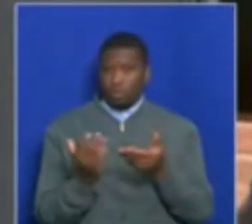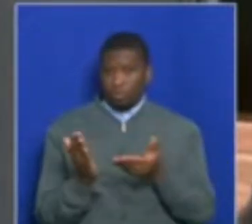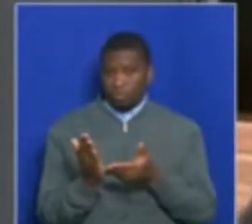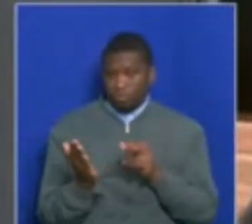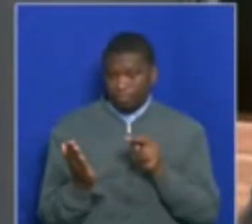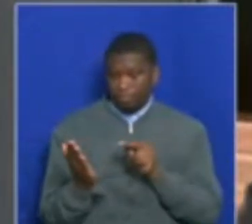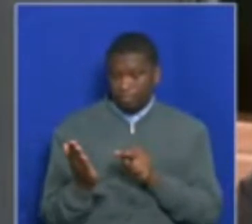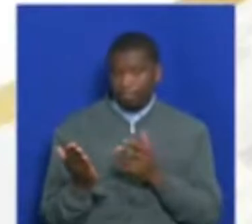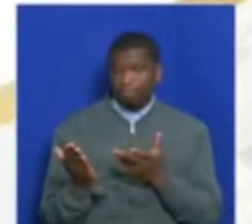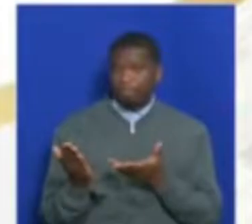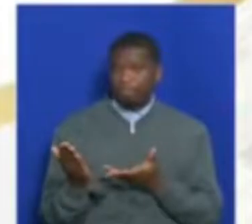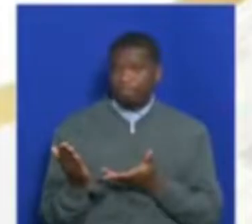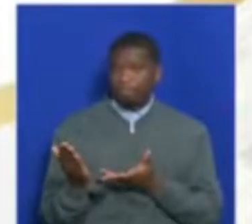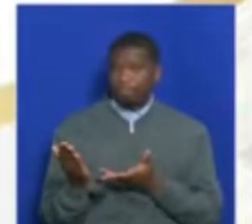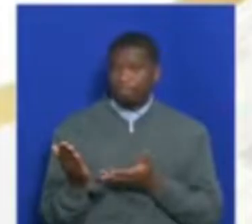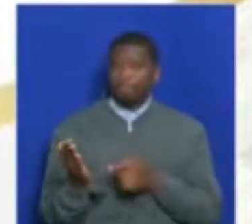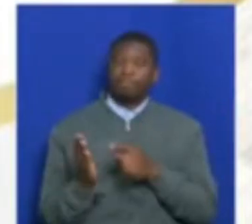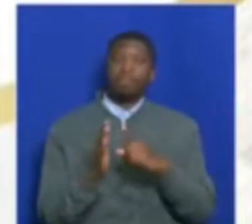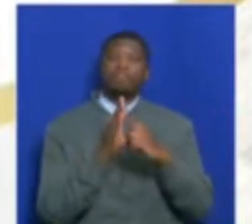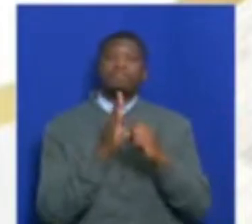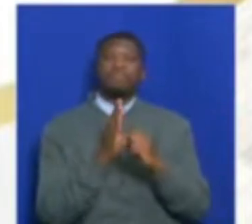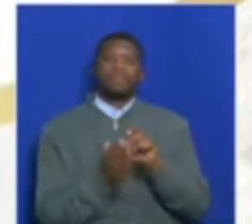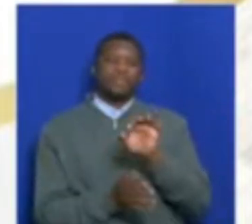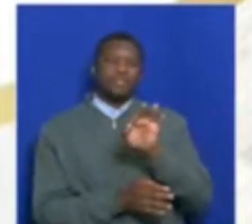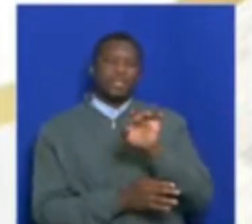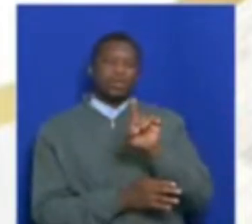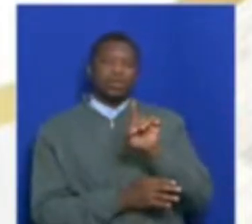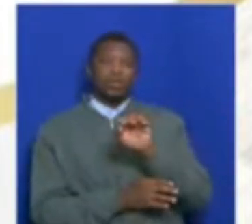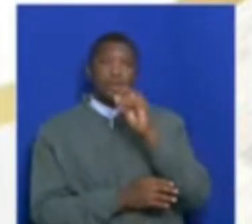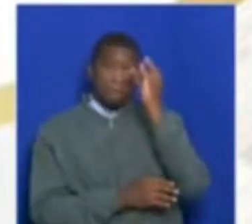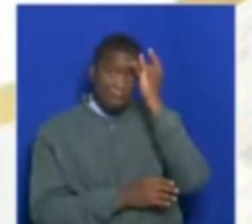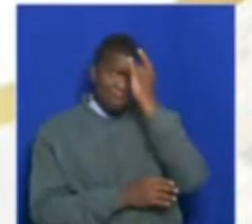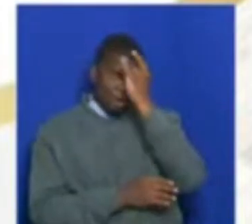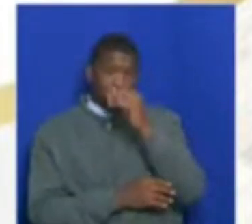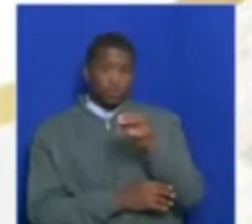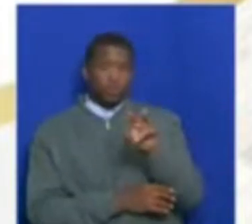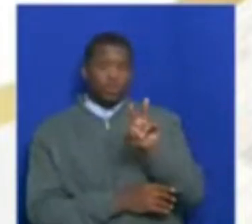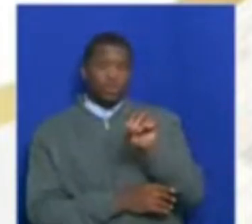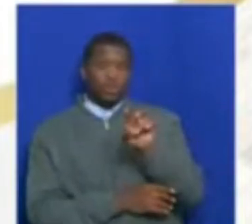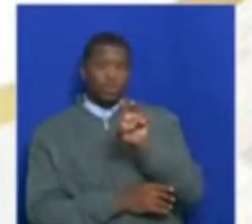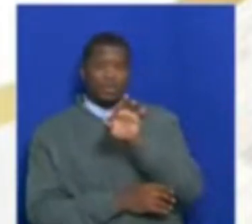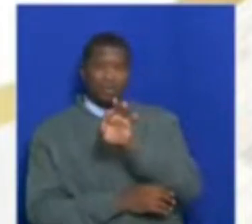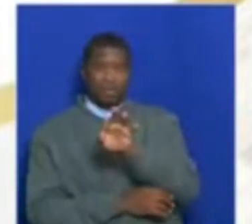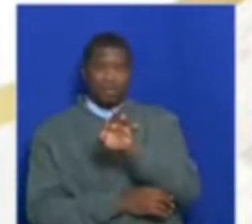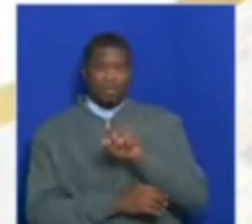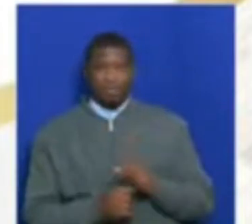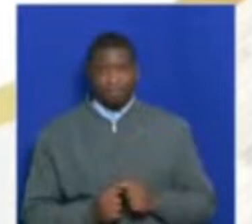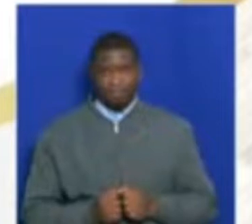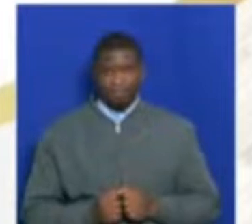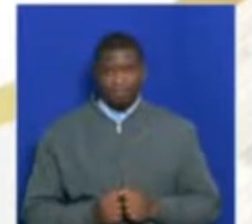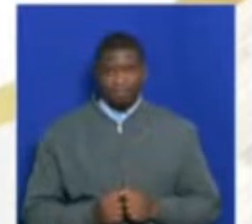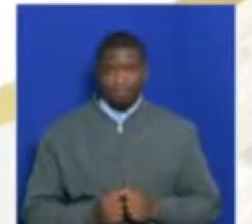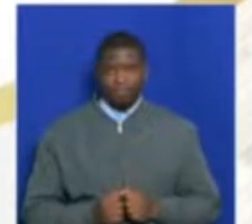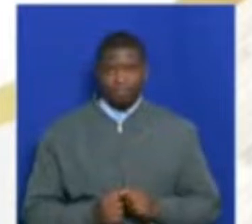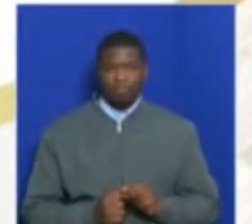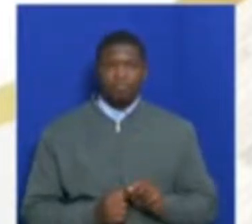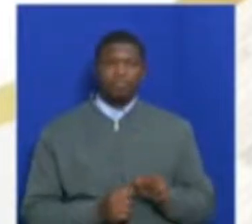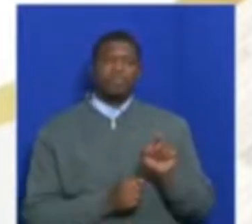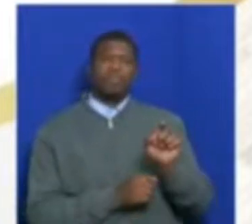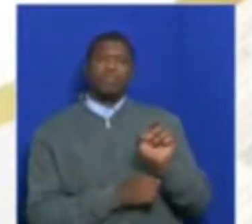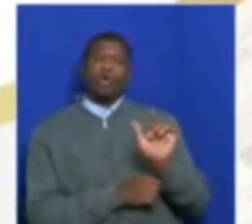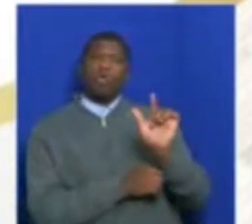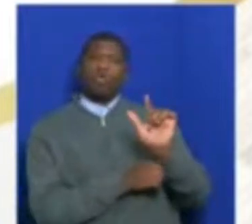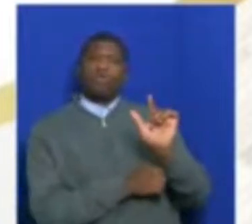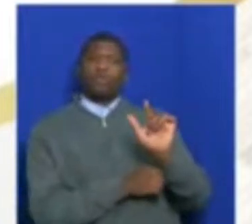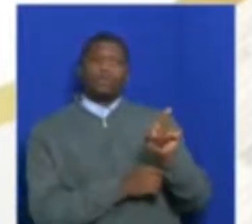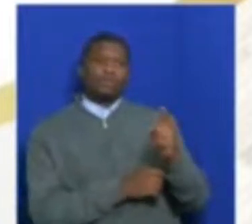that? It's dated the 31st of March 2023. And what day was Bevan Loftus actually killed? He